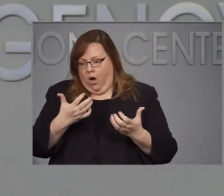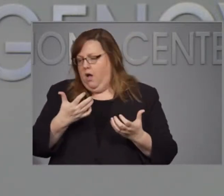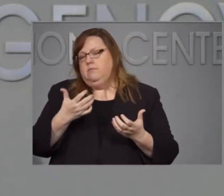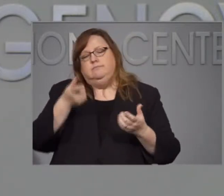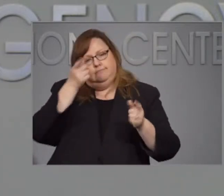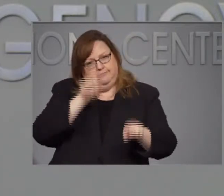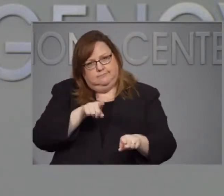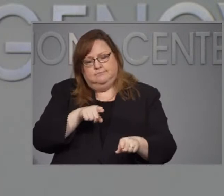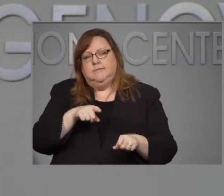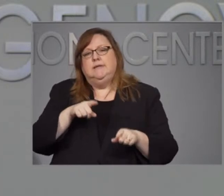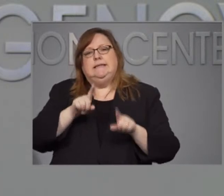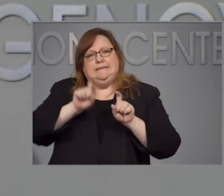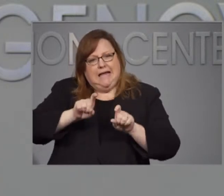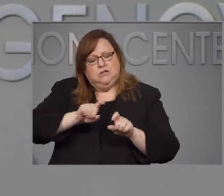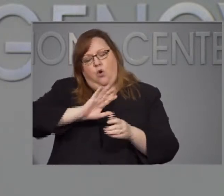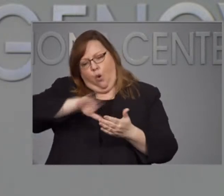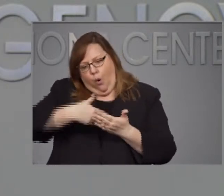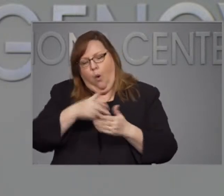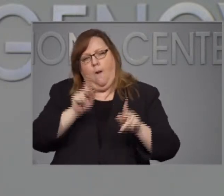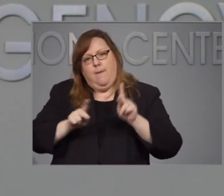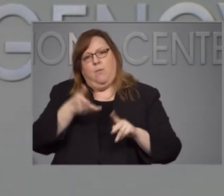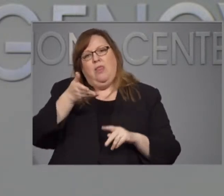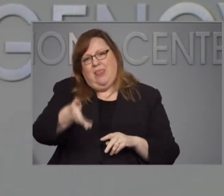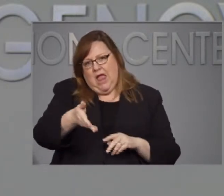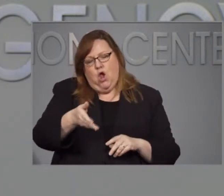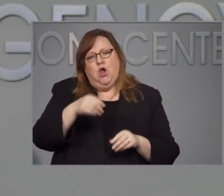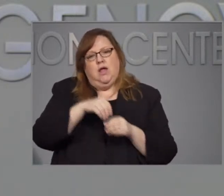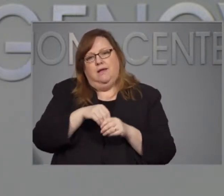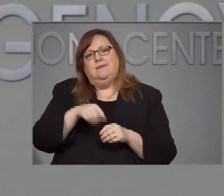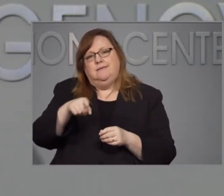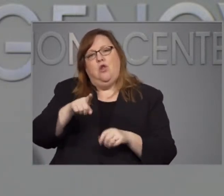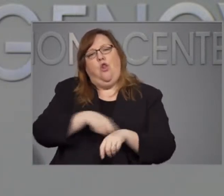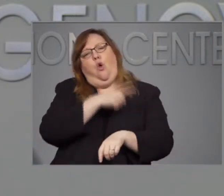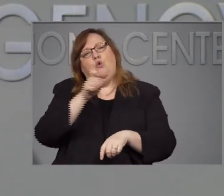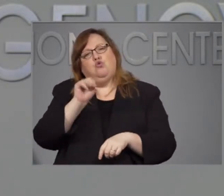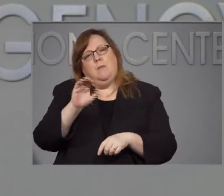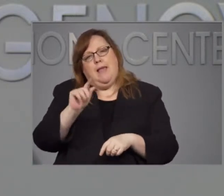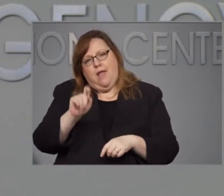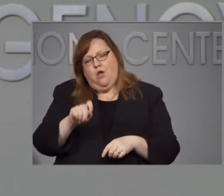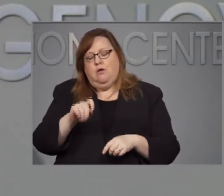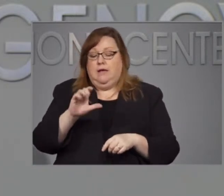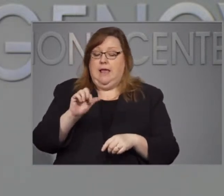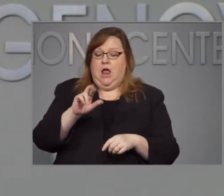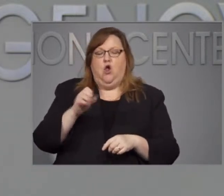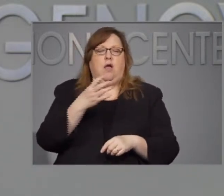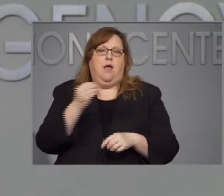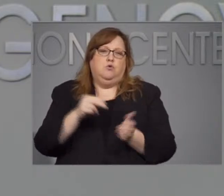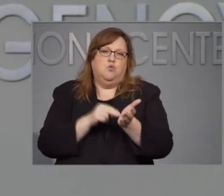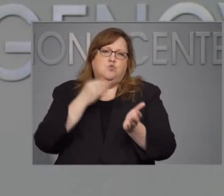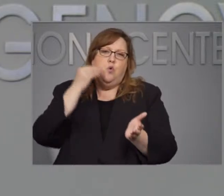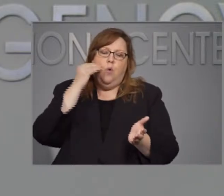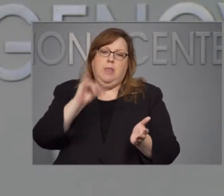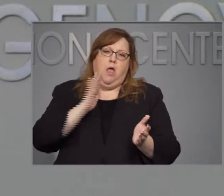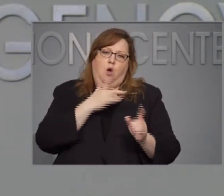can, again, because of the risks to the medically frail folks who live in our nursing homes. Thank you.